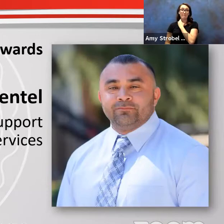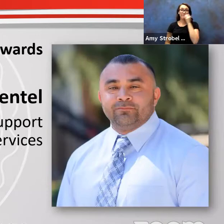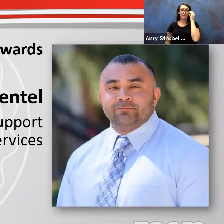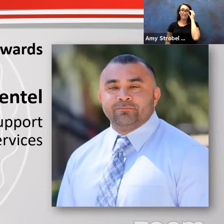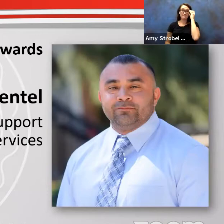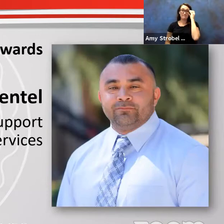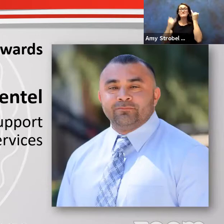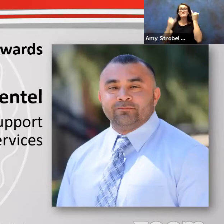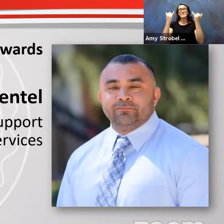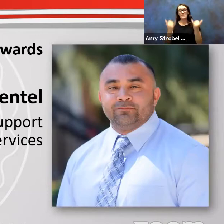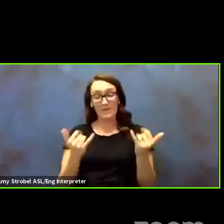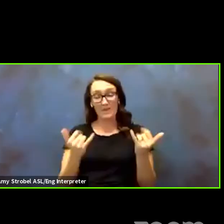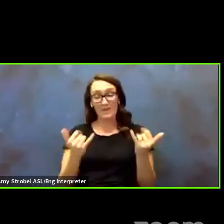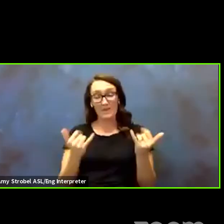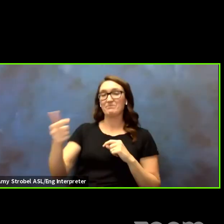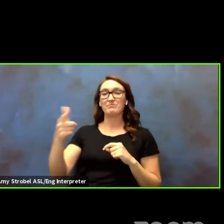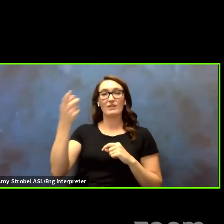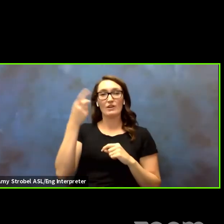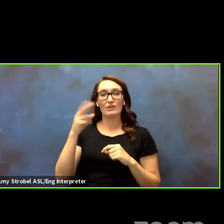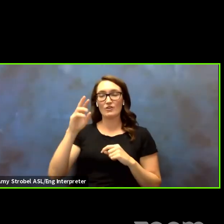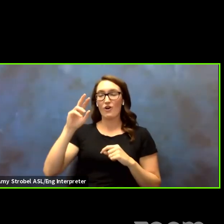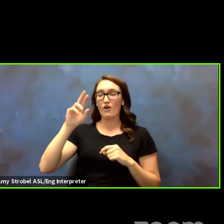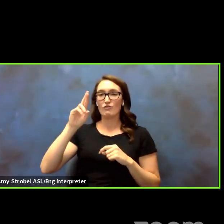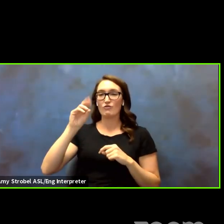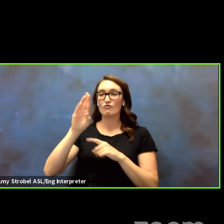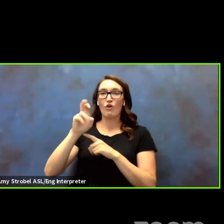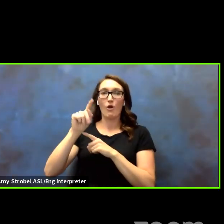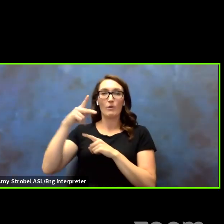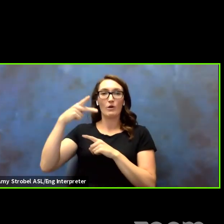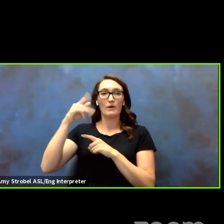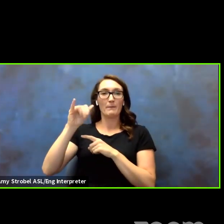And now I will turn it over to Dr. Robert Pimentel.